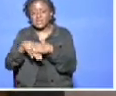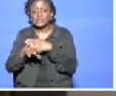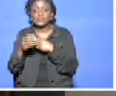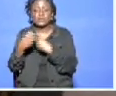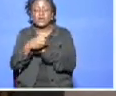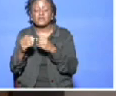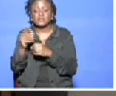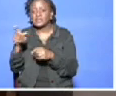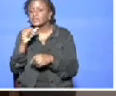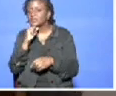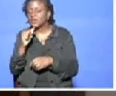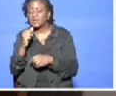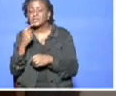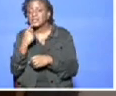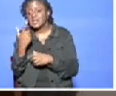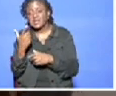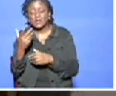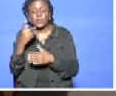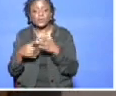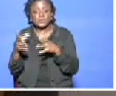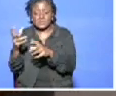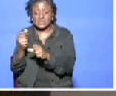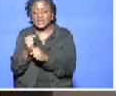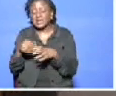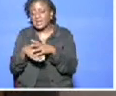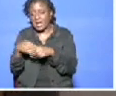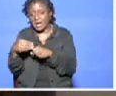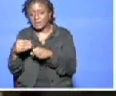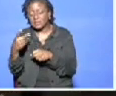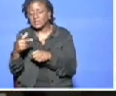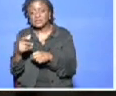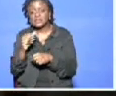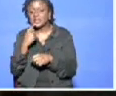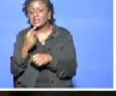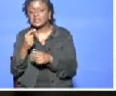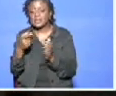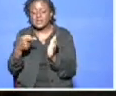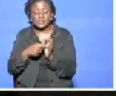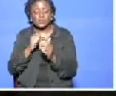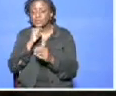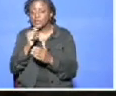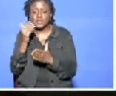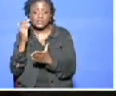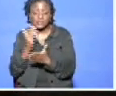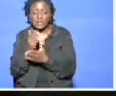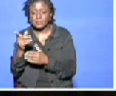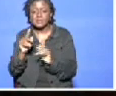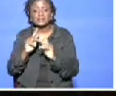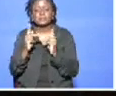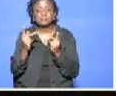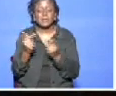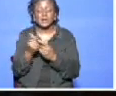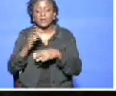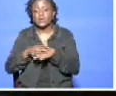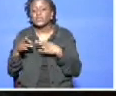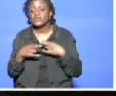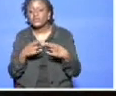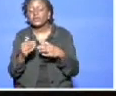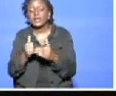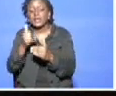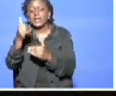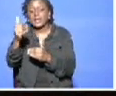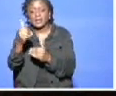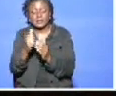taken or the loss incurred, he assures the incident will not deter his party from the road ahead. They entered